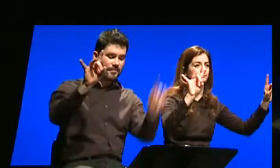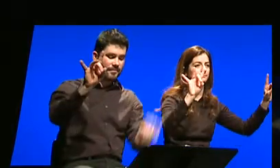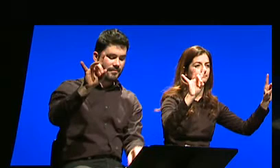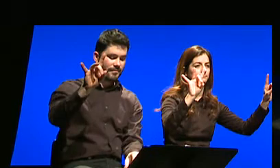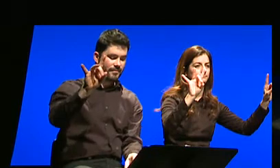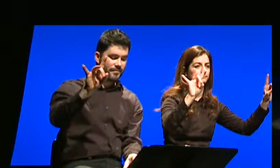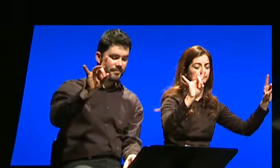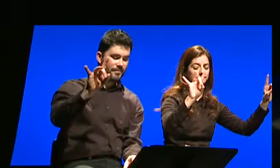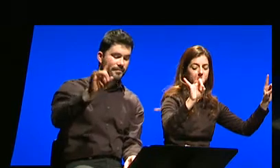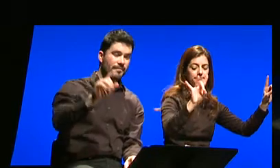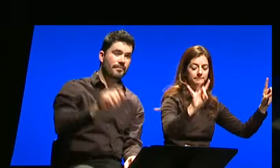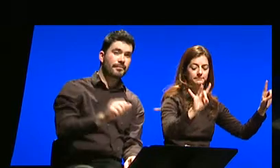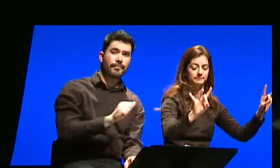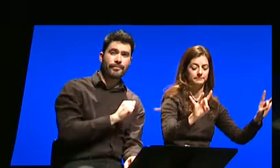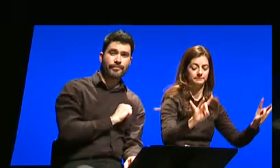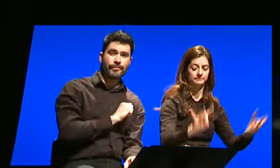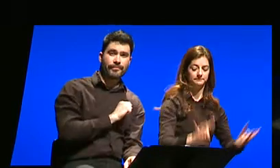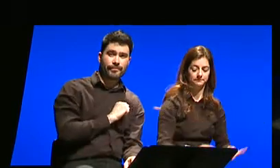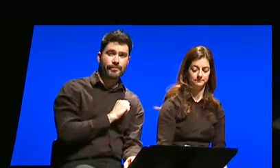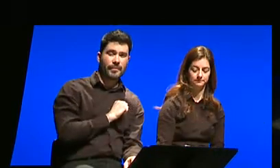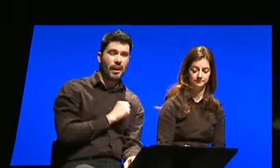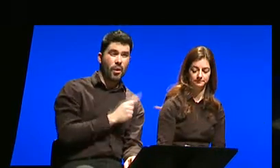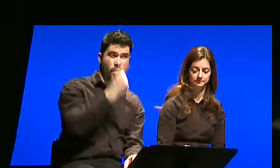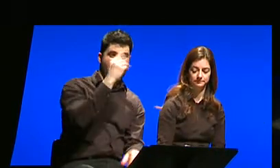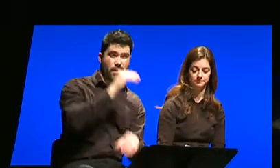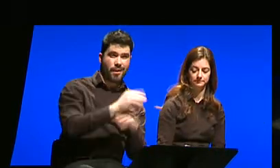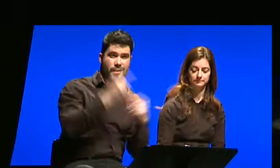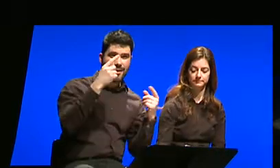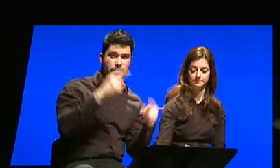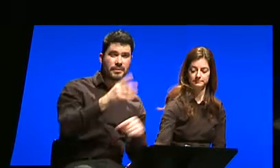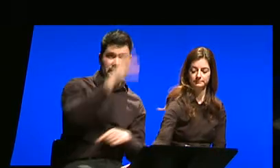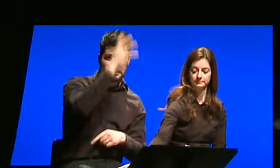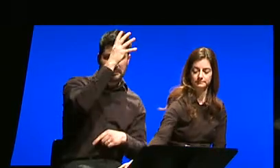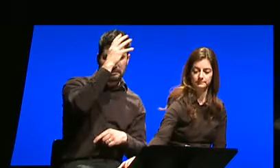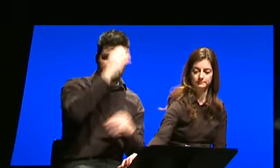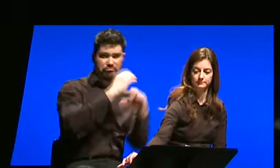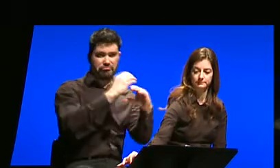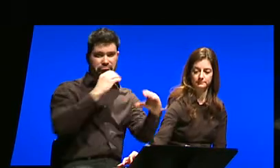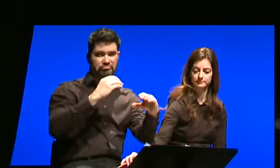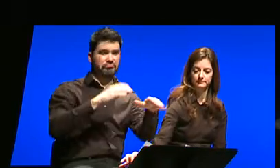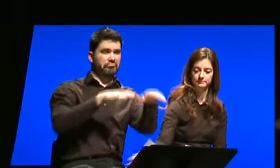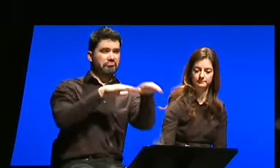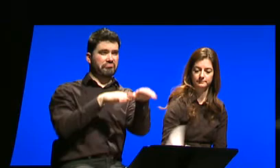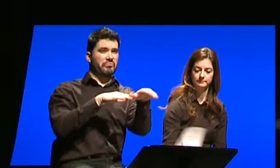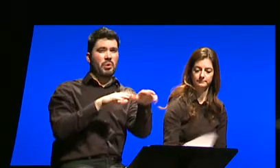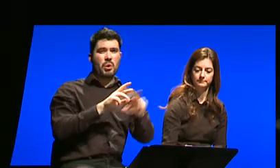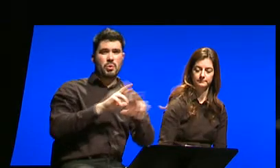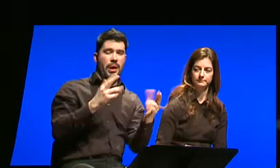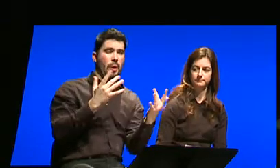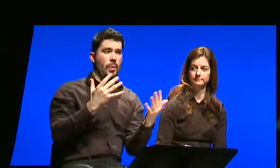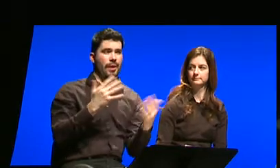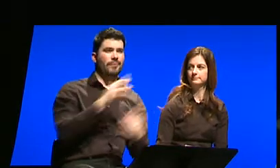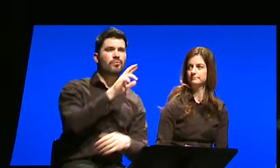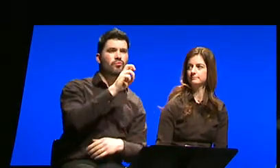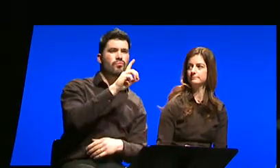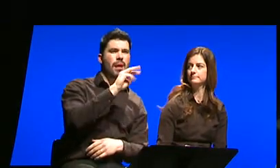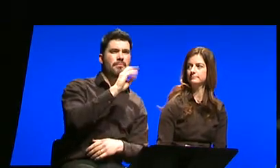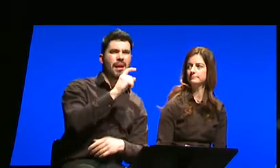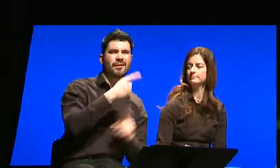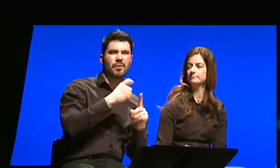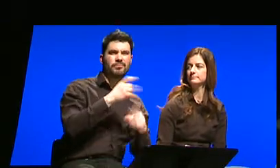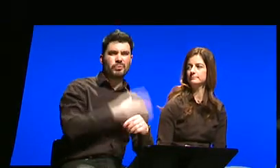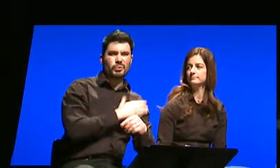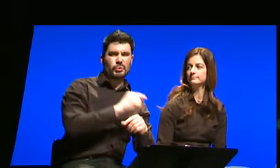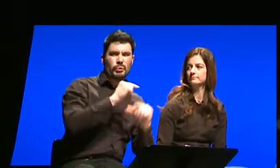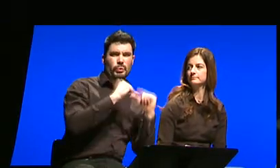2008. One night, my dad is waiting outside of a strip club with his limo for Redman, an associate of the Wu-Tang Clan,